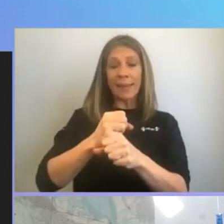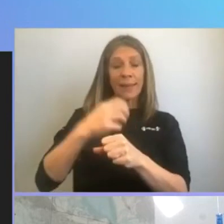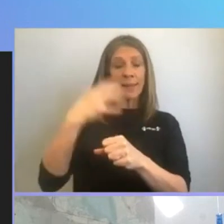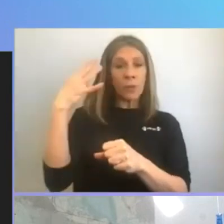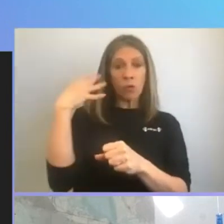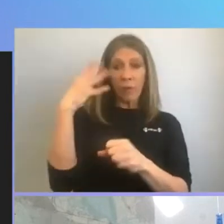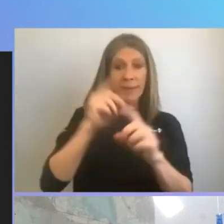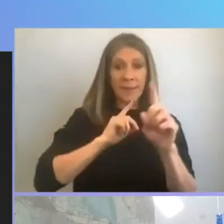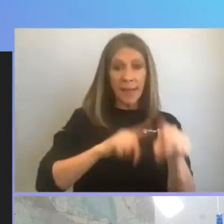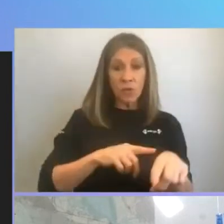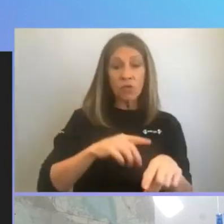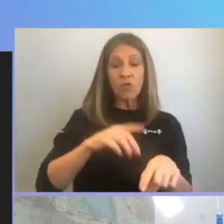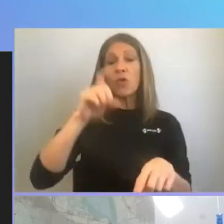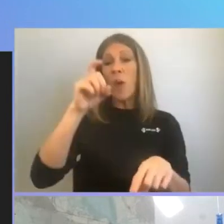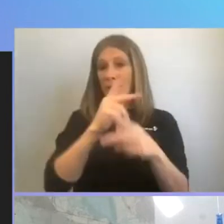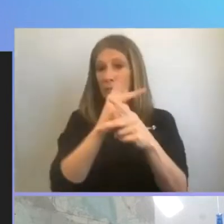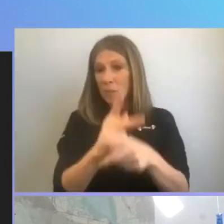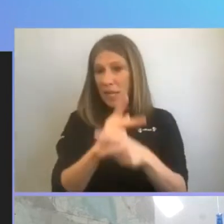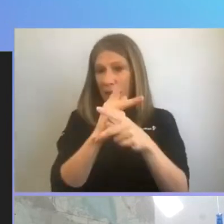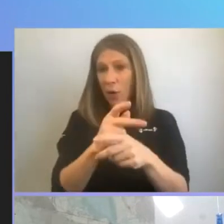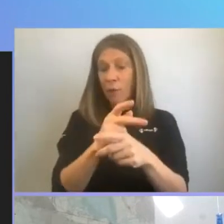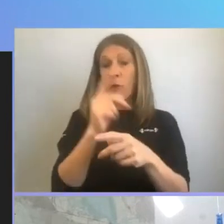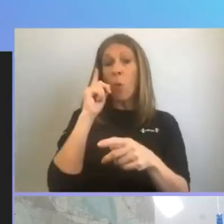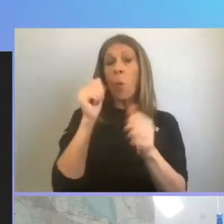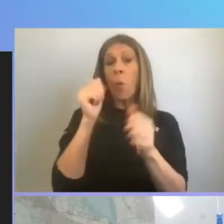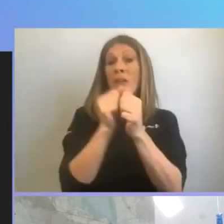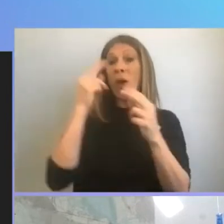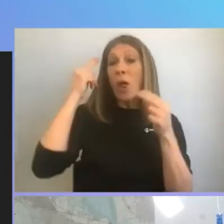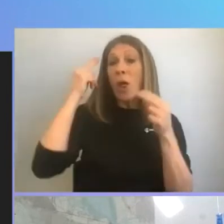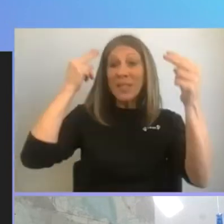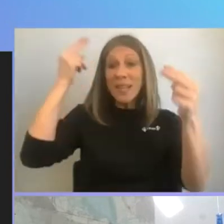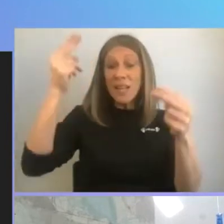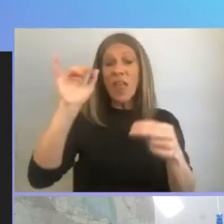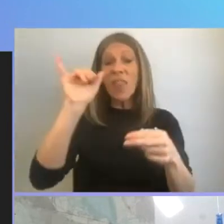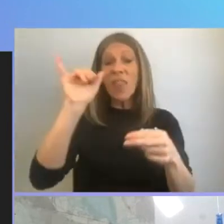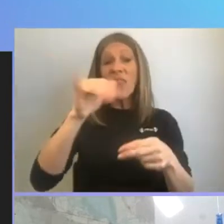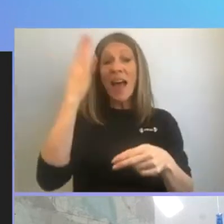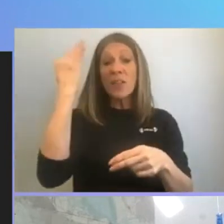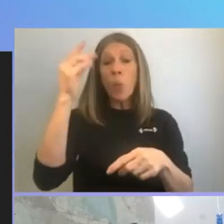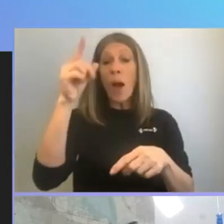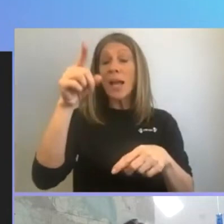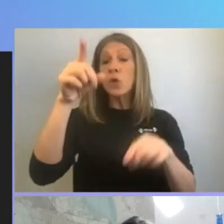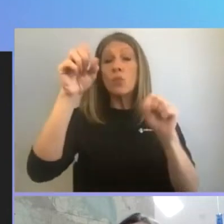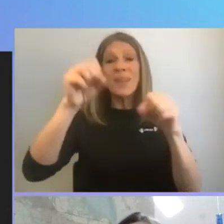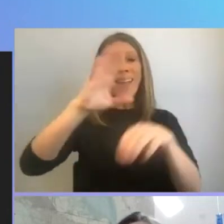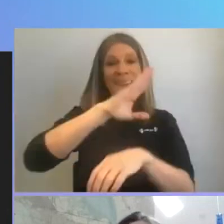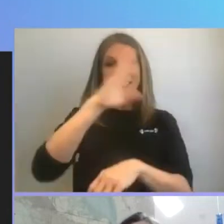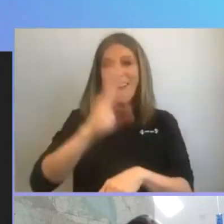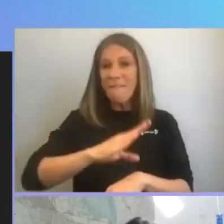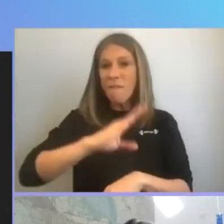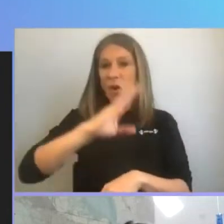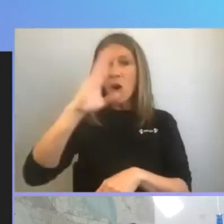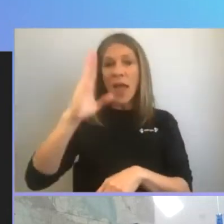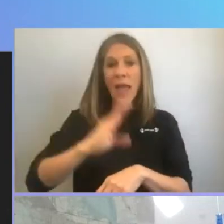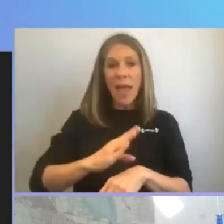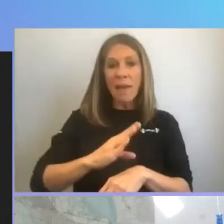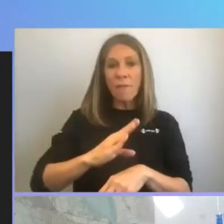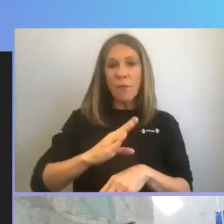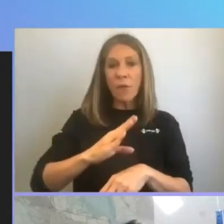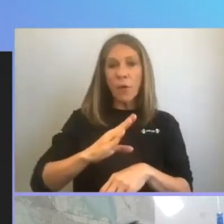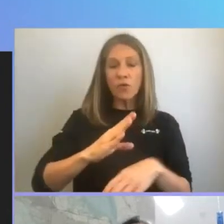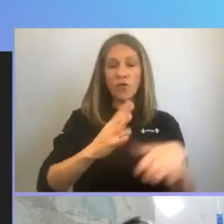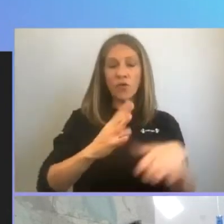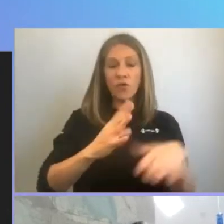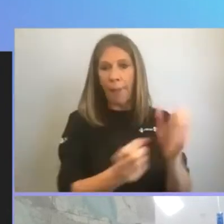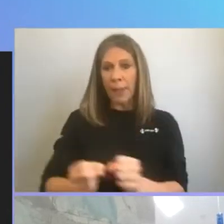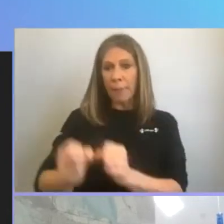you have to watch out for hallucinations, and that's why you can never, ever just copy and